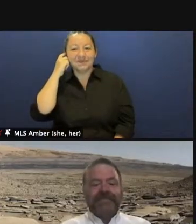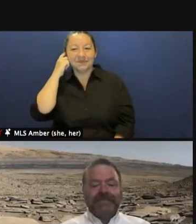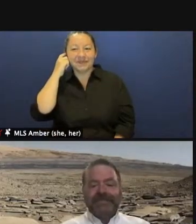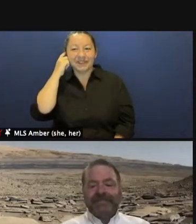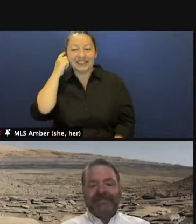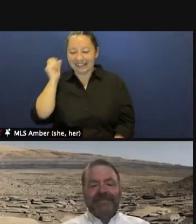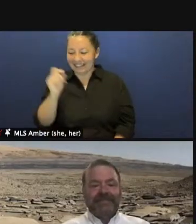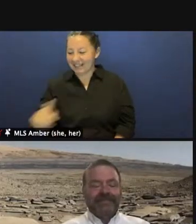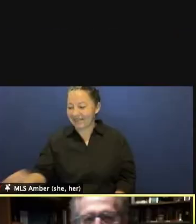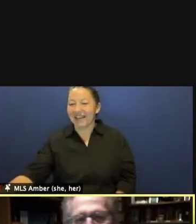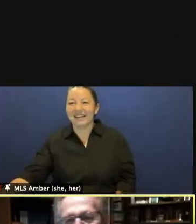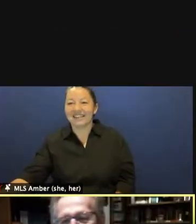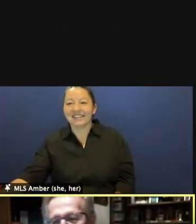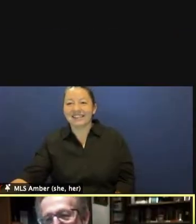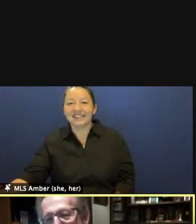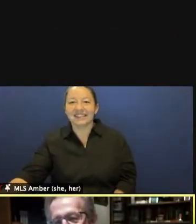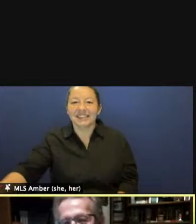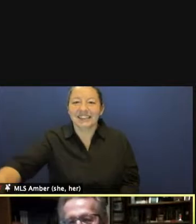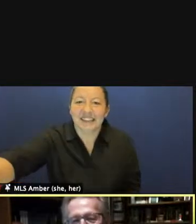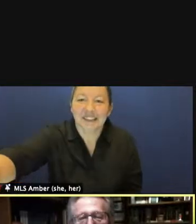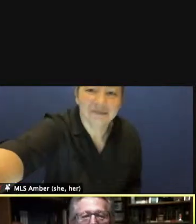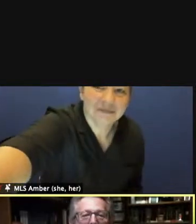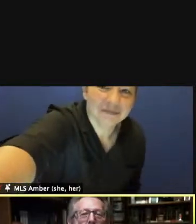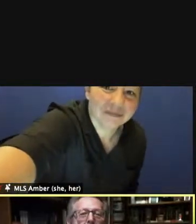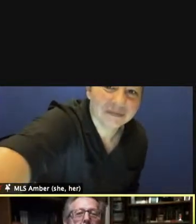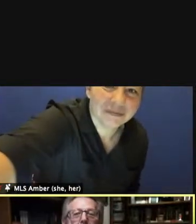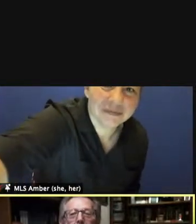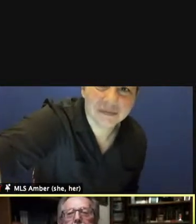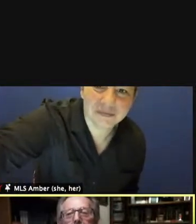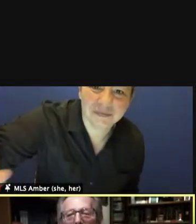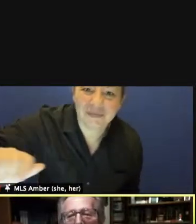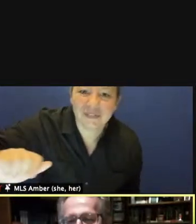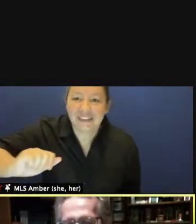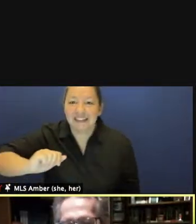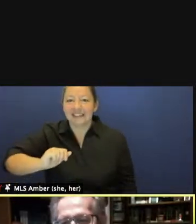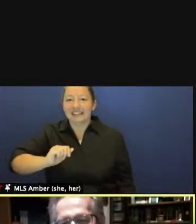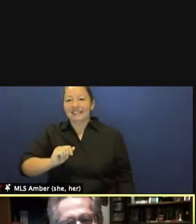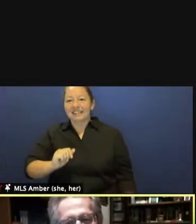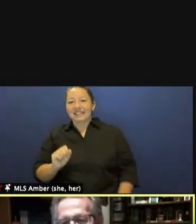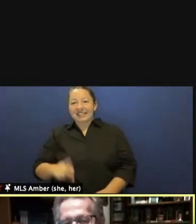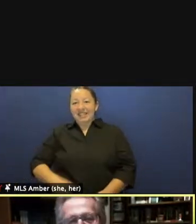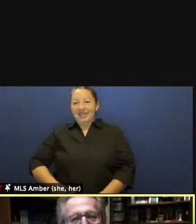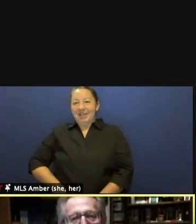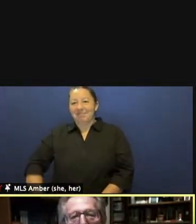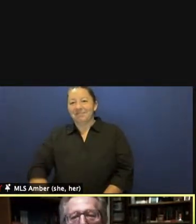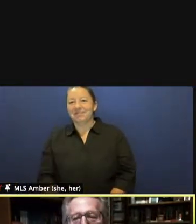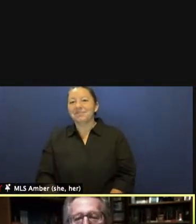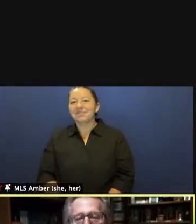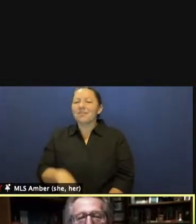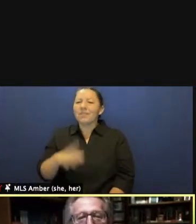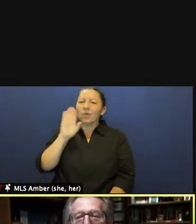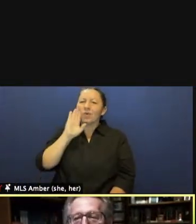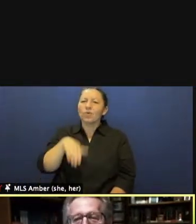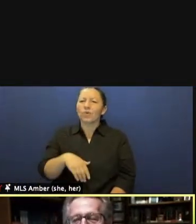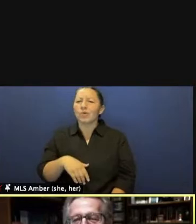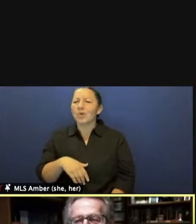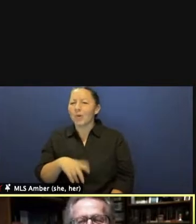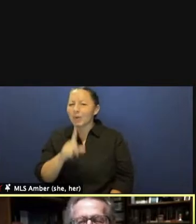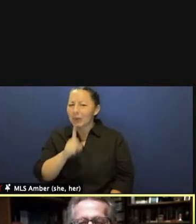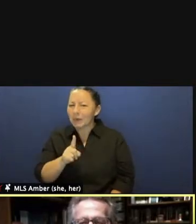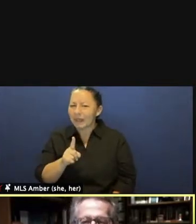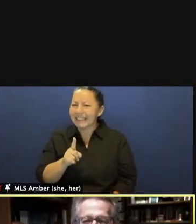Here we go. Okay. You know, this has really